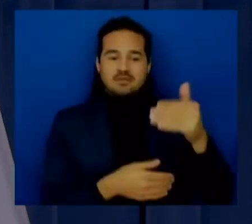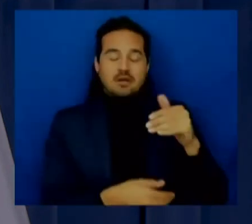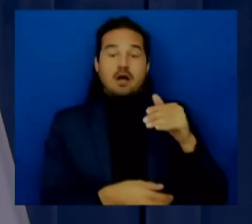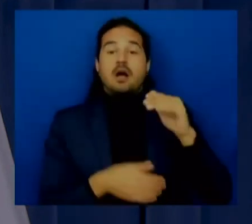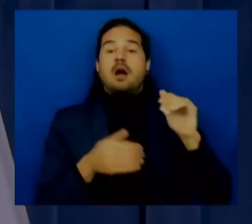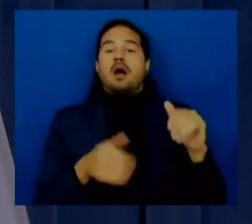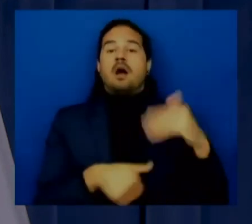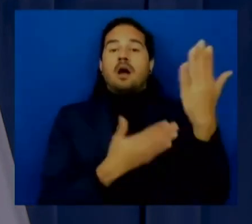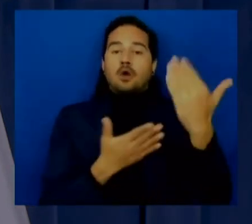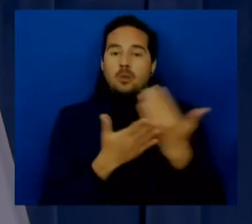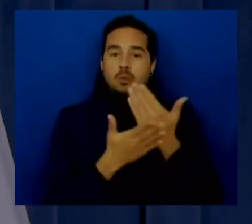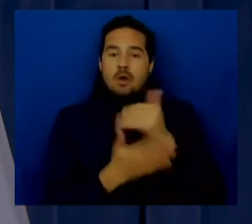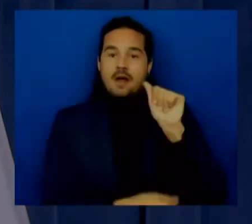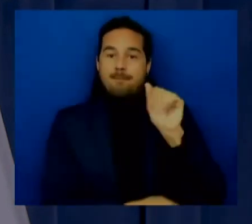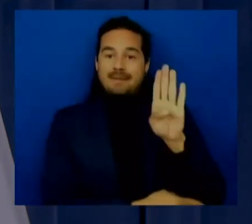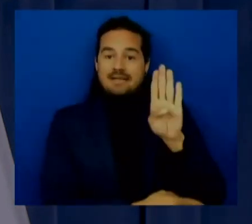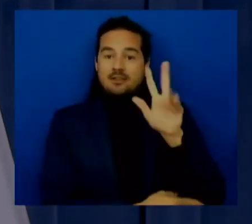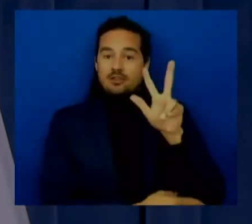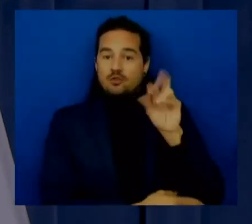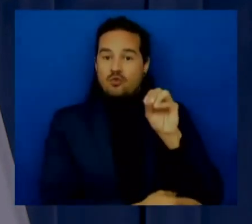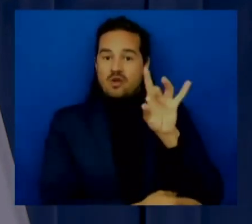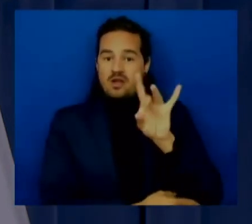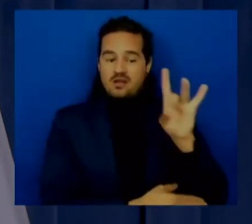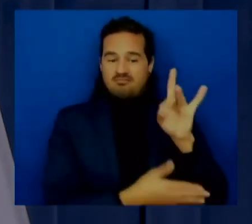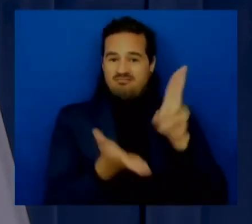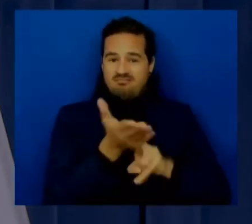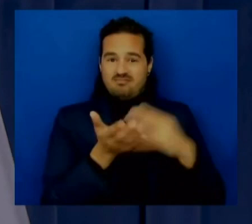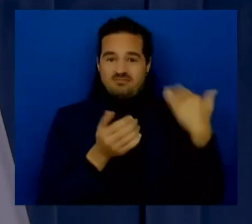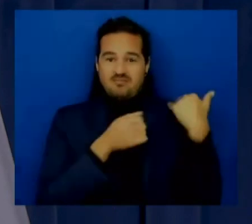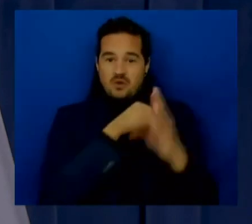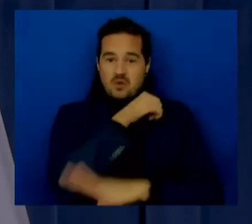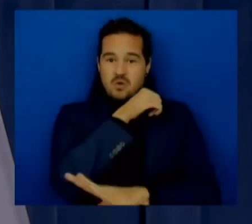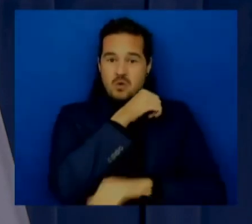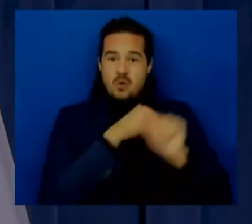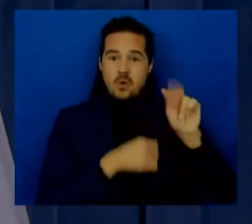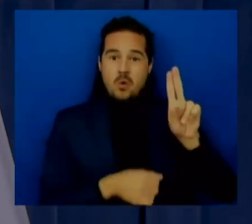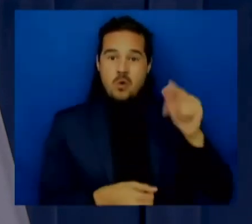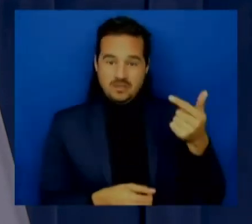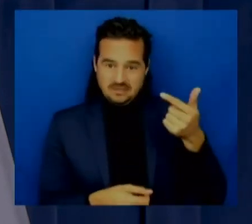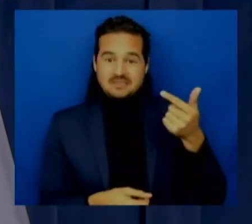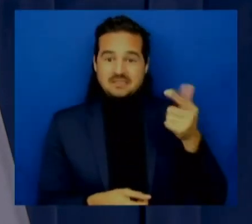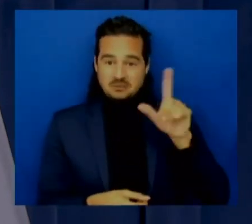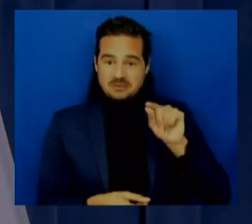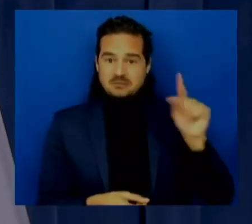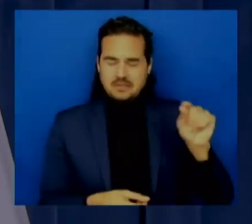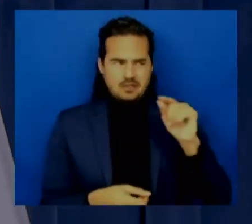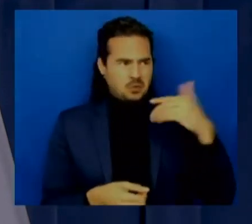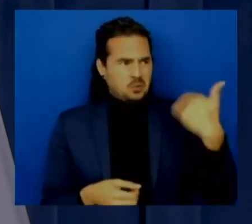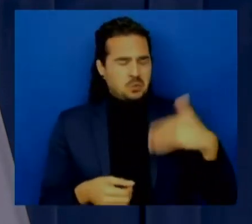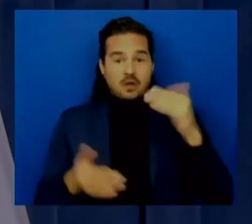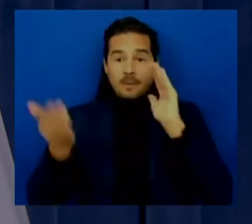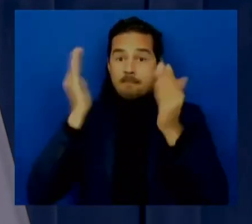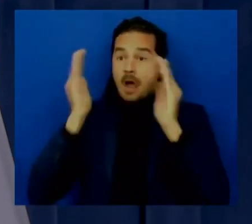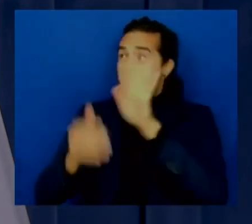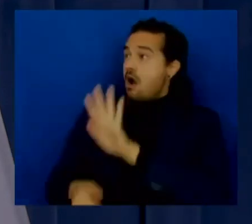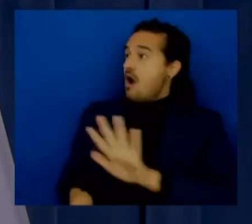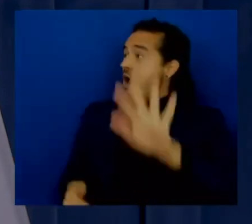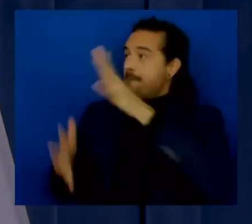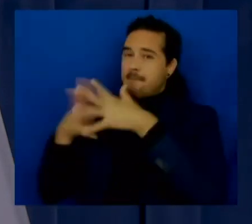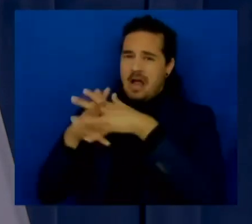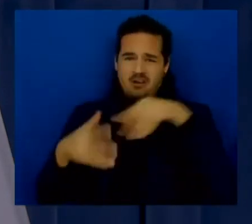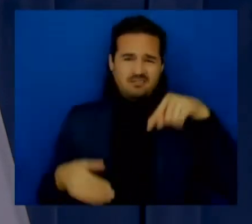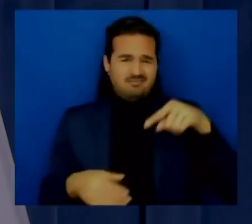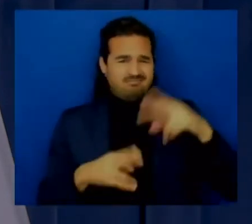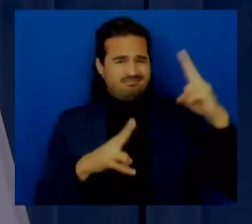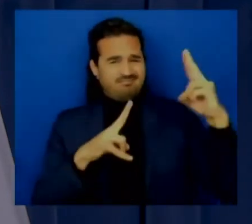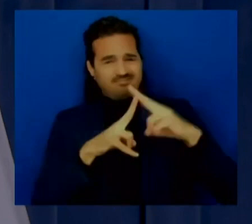this objectively, we've done the research, the nation's strongest rental protections. And that's a point of pride